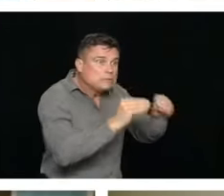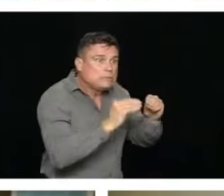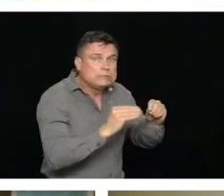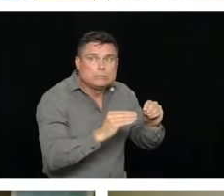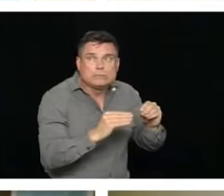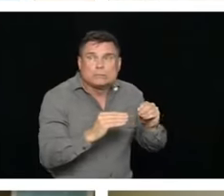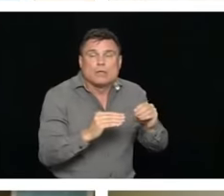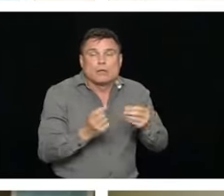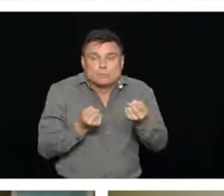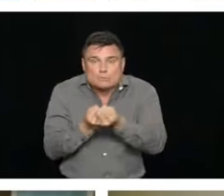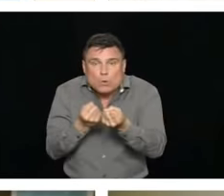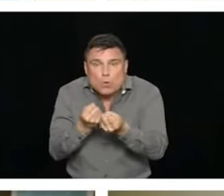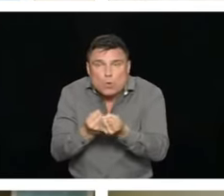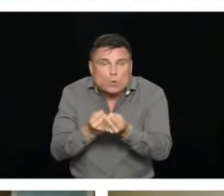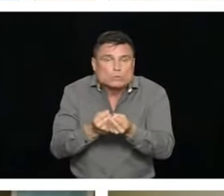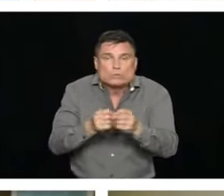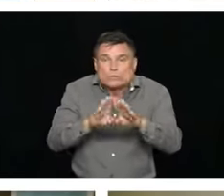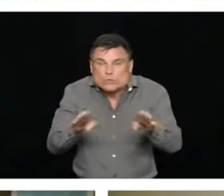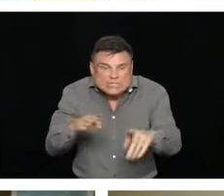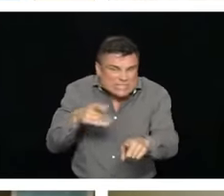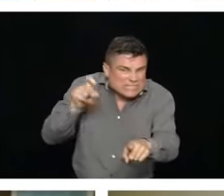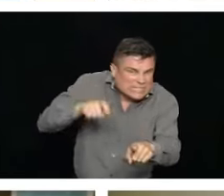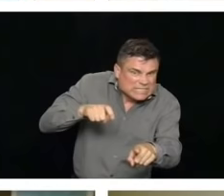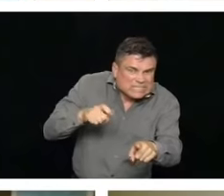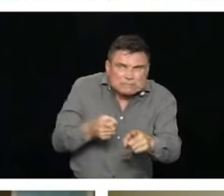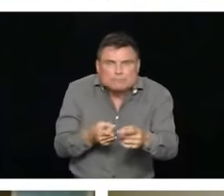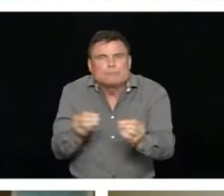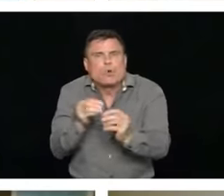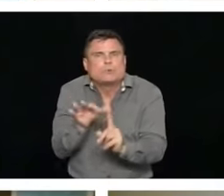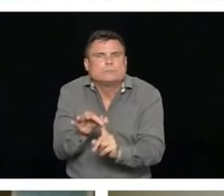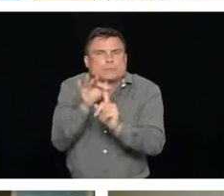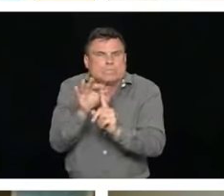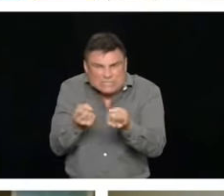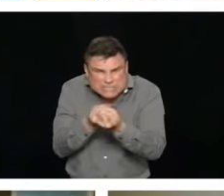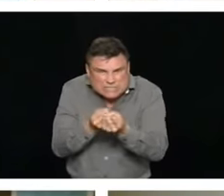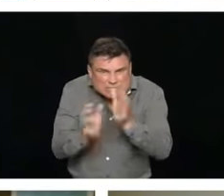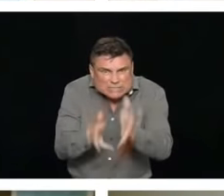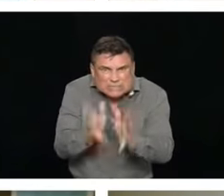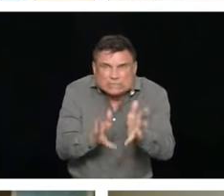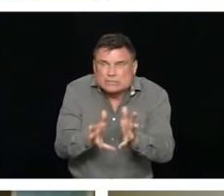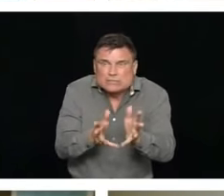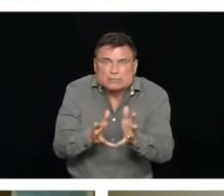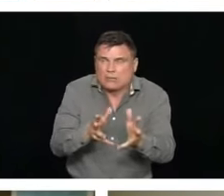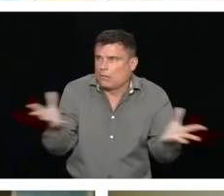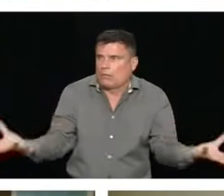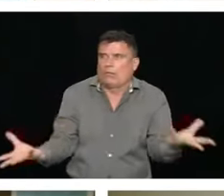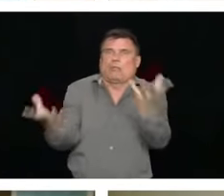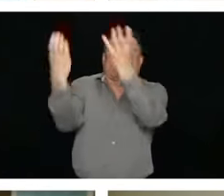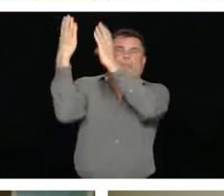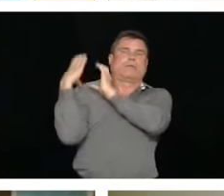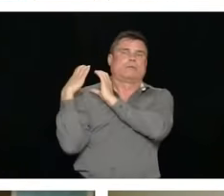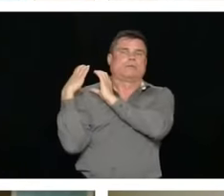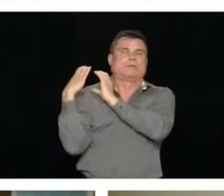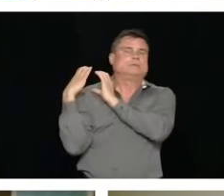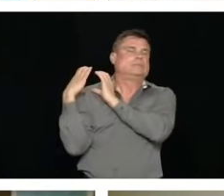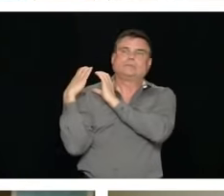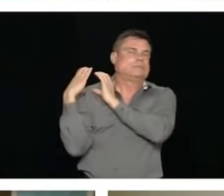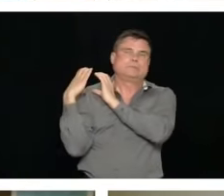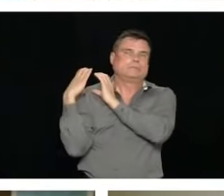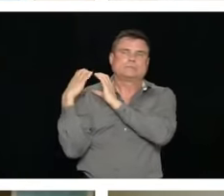that are returning on a part-time basis to schools. The way we have directed districts